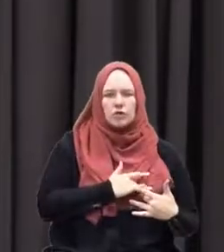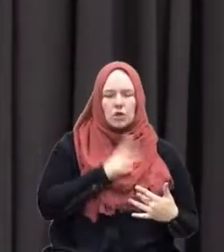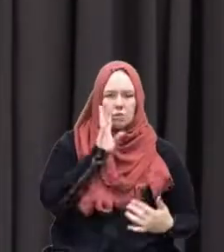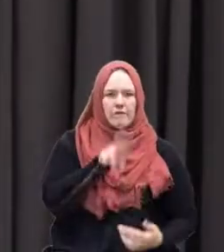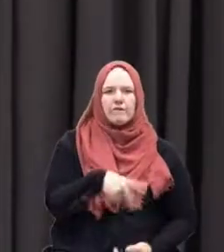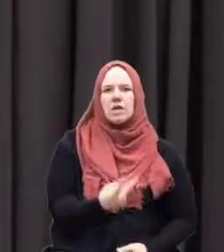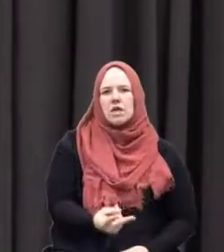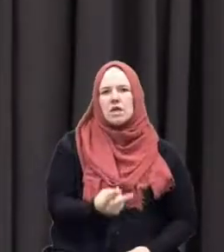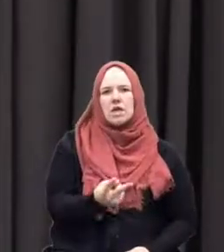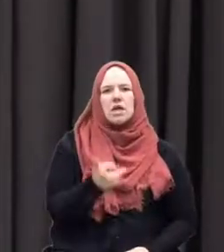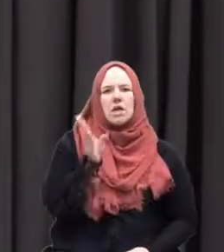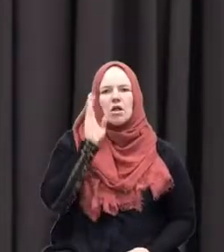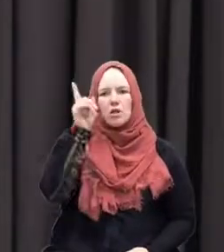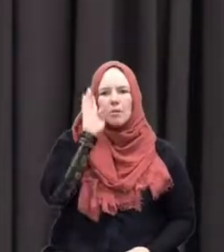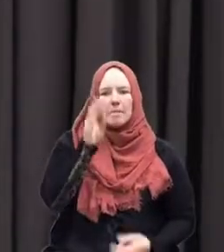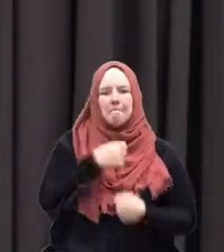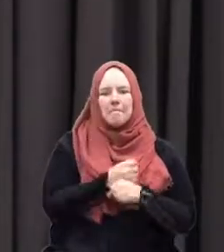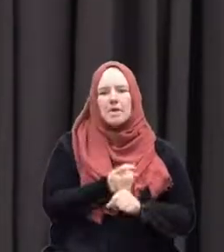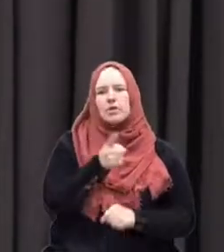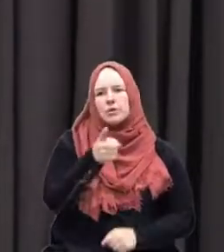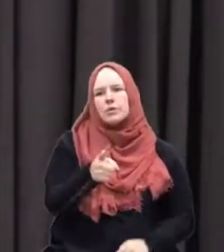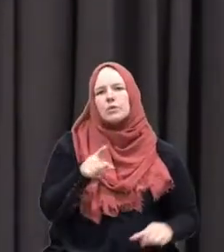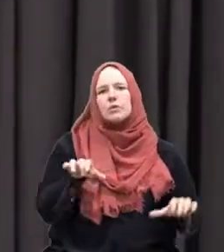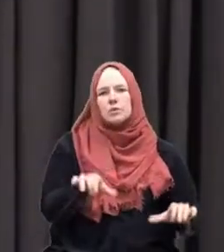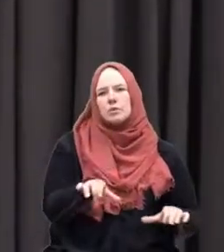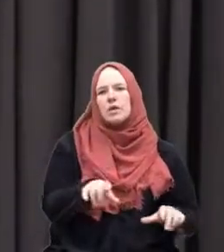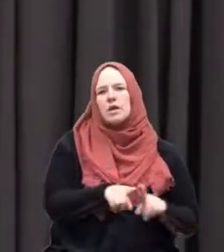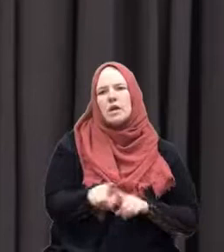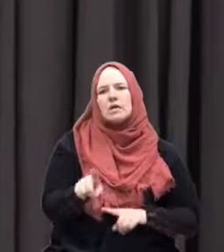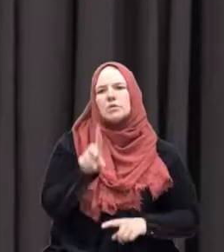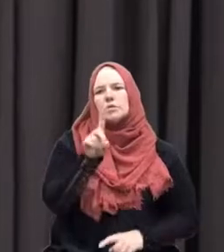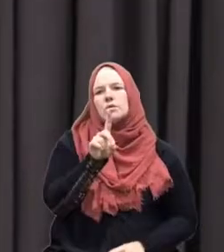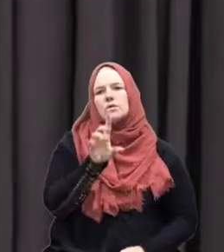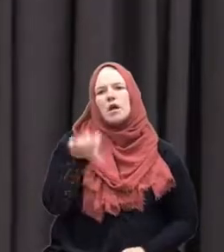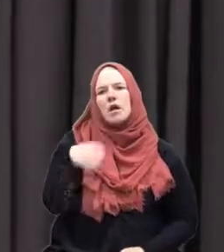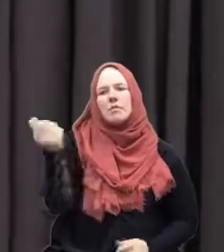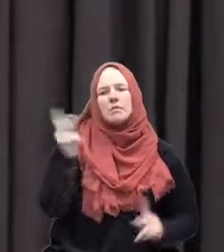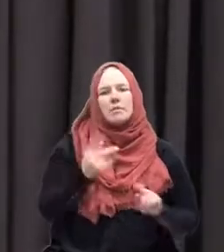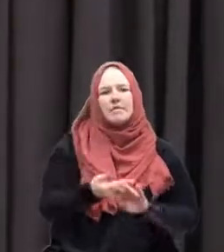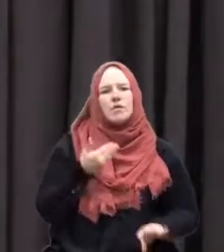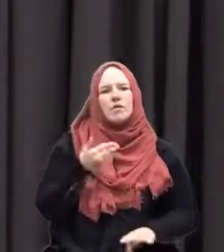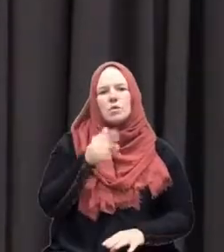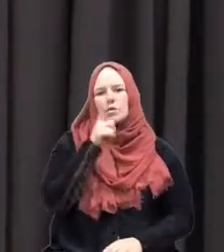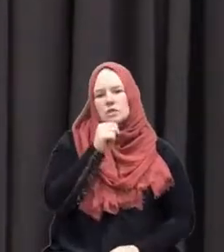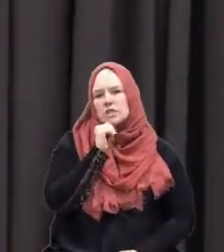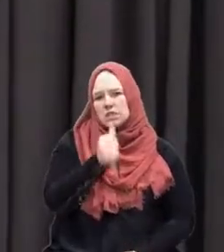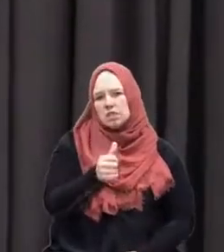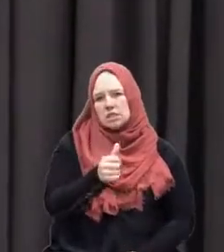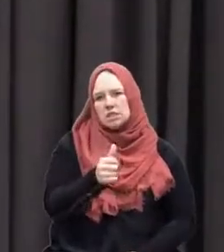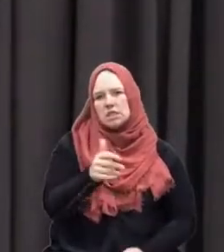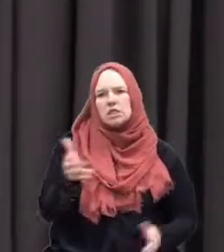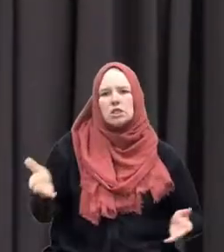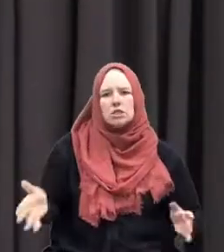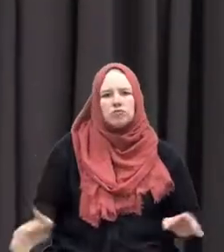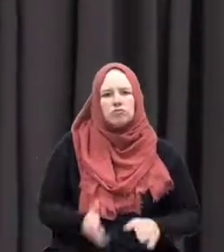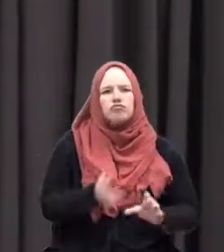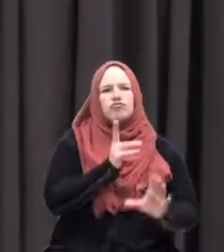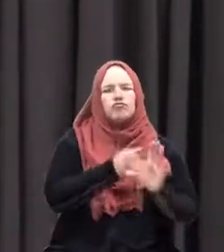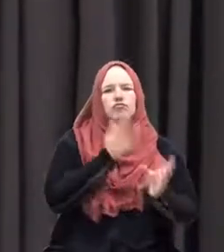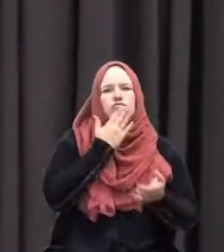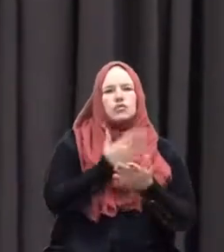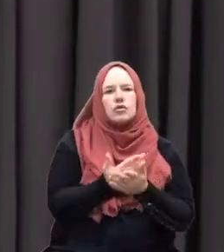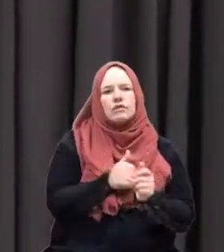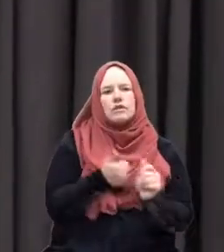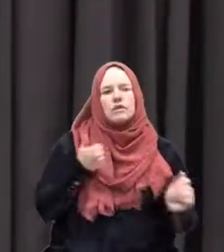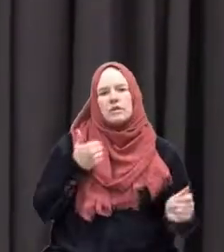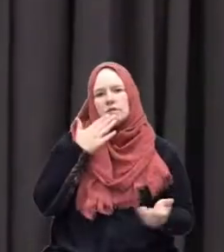another, and He will curse you and doom you as He doomed those before you who did not enjoin the